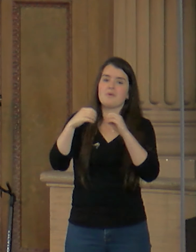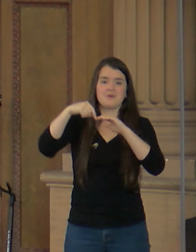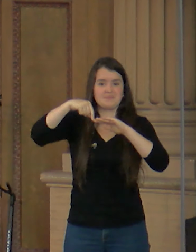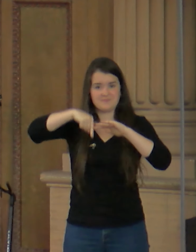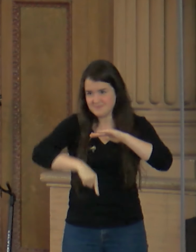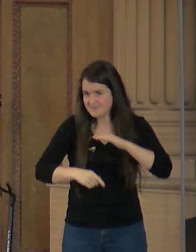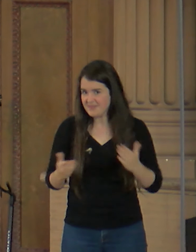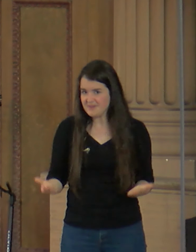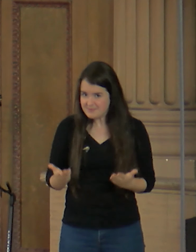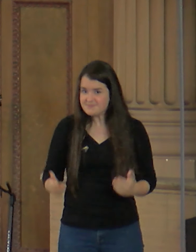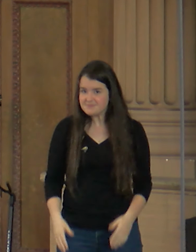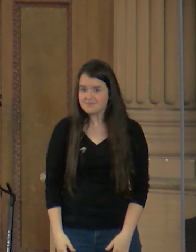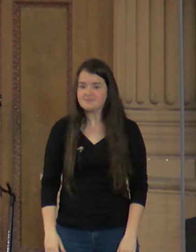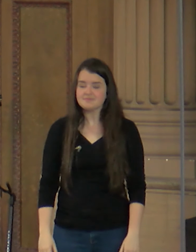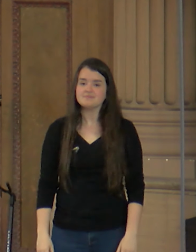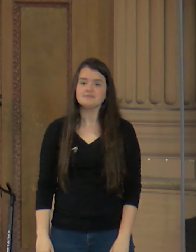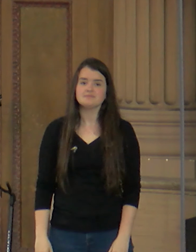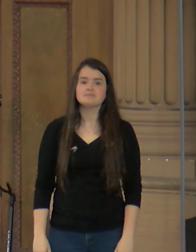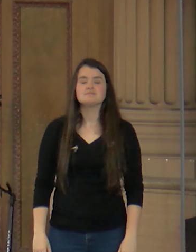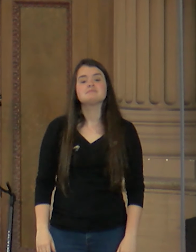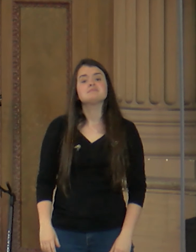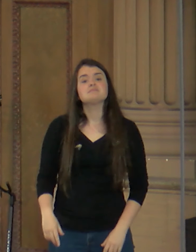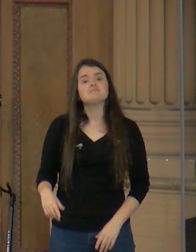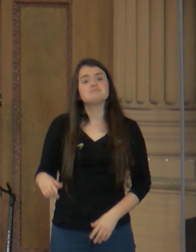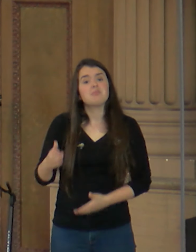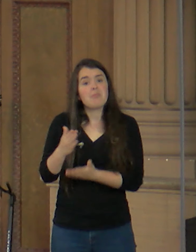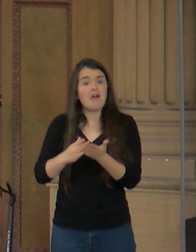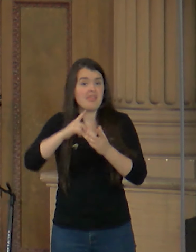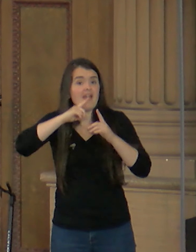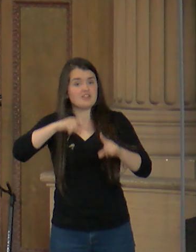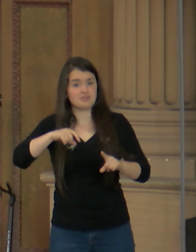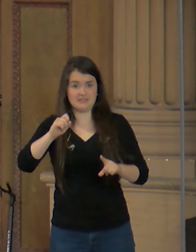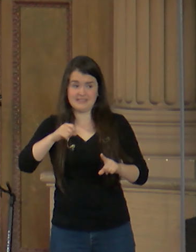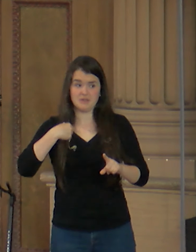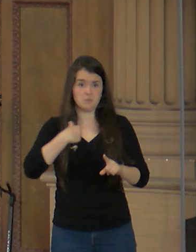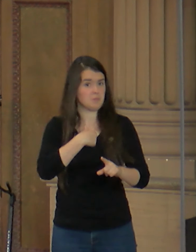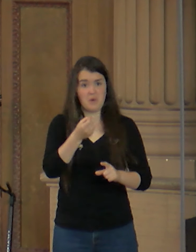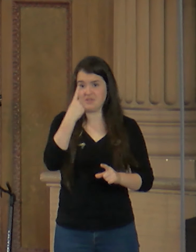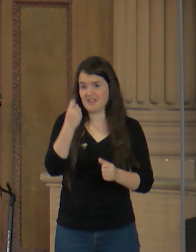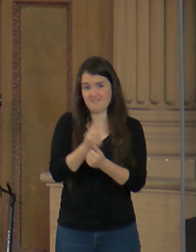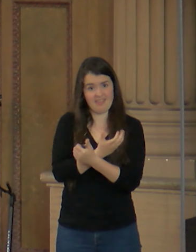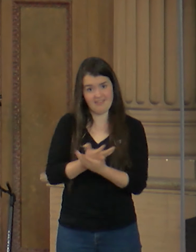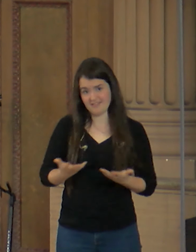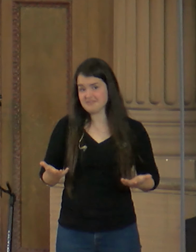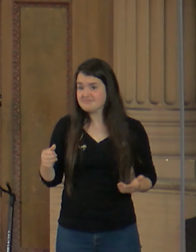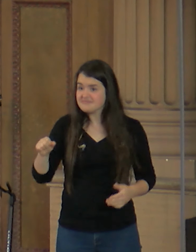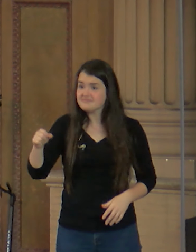that. It's part of the answer, but it's just one part. And in fact, it wasn't even the